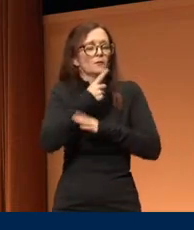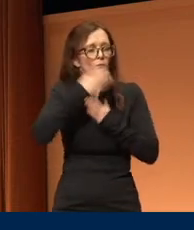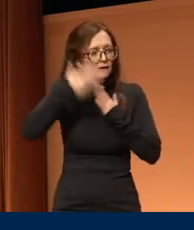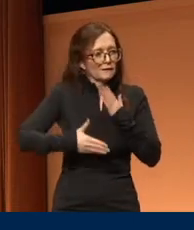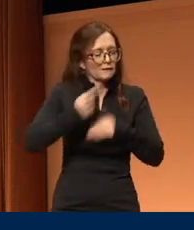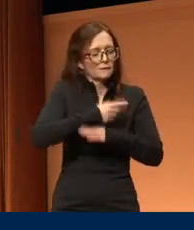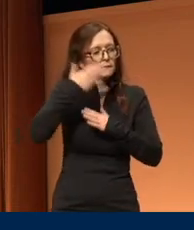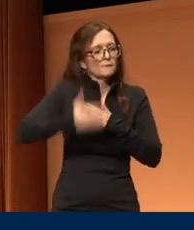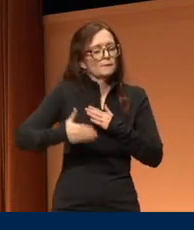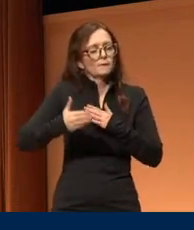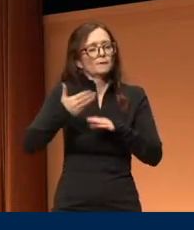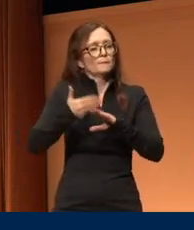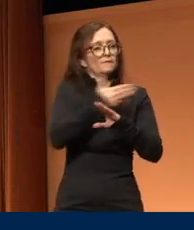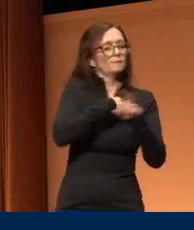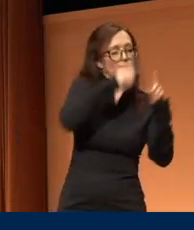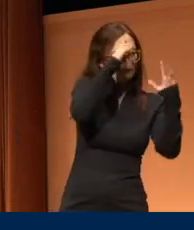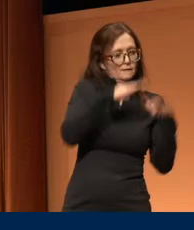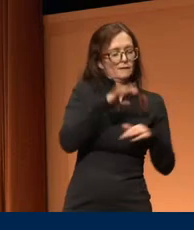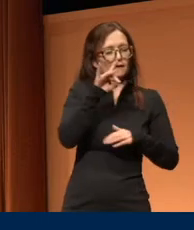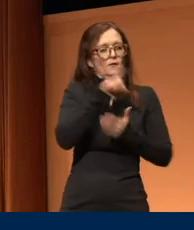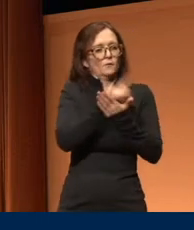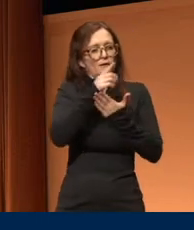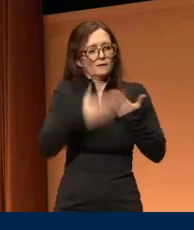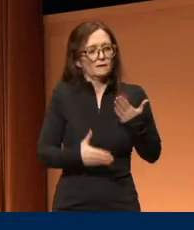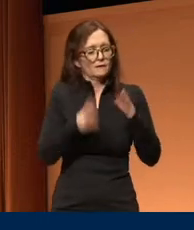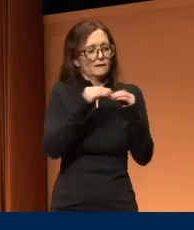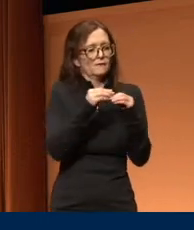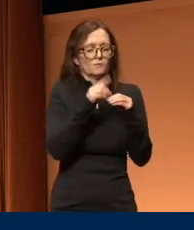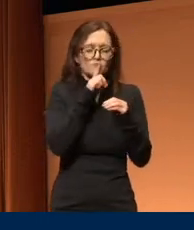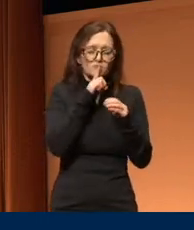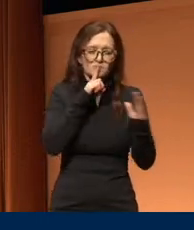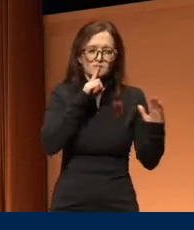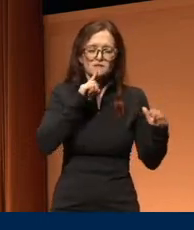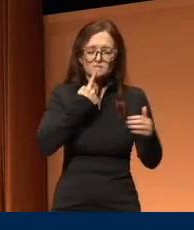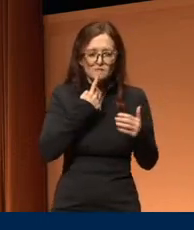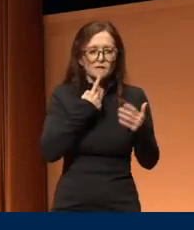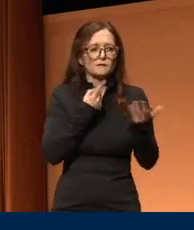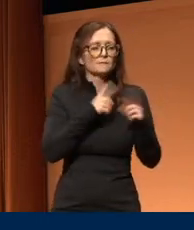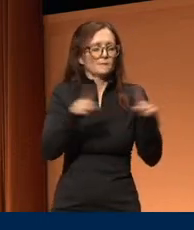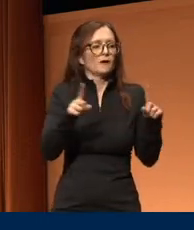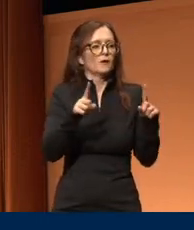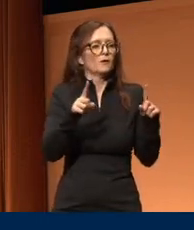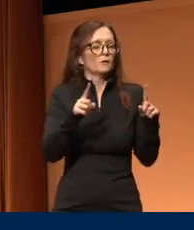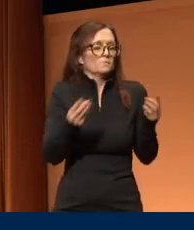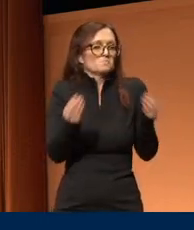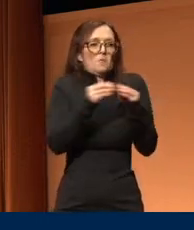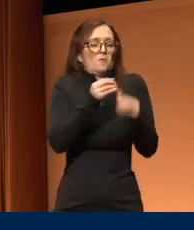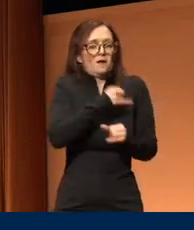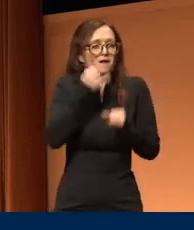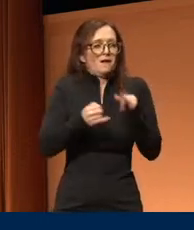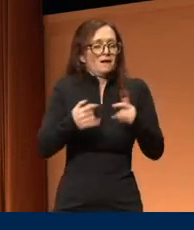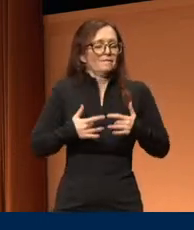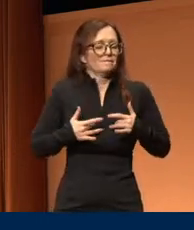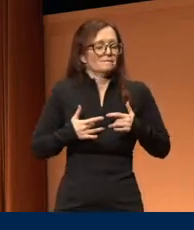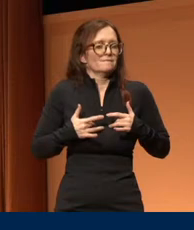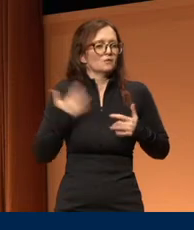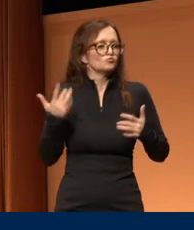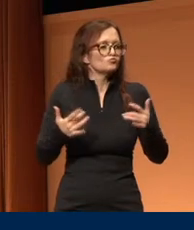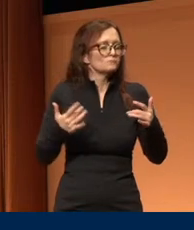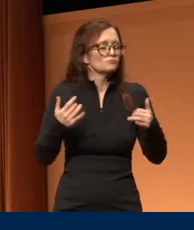to my expectations, the 8 weekends of the conventions were intense, but overall an extremely joyful and life-affirming